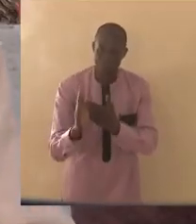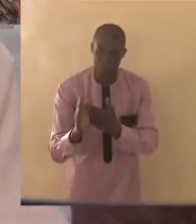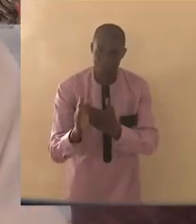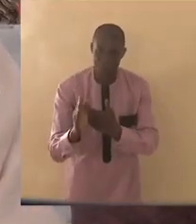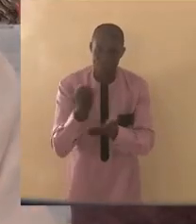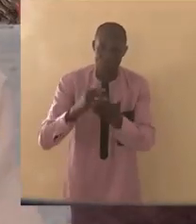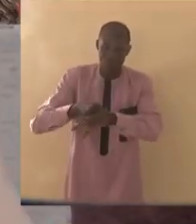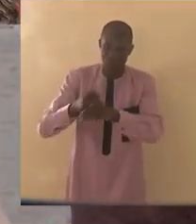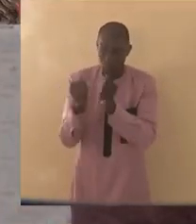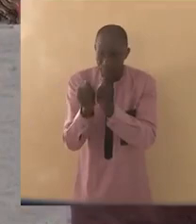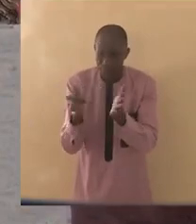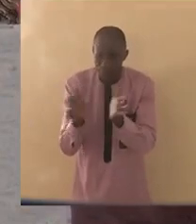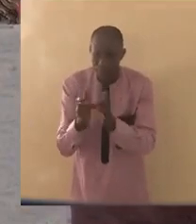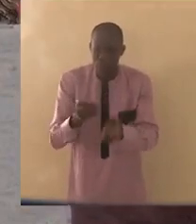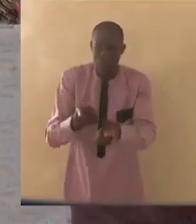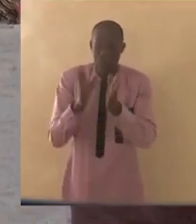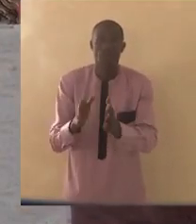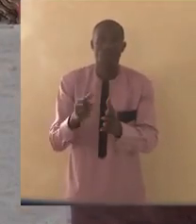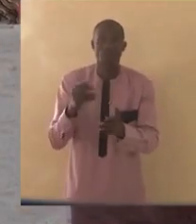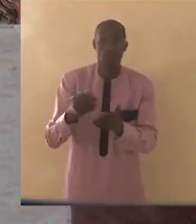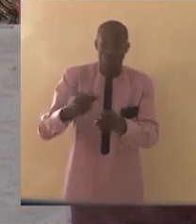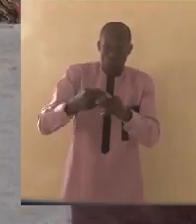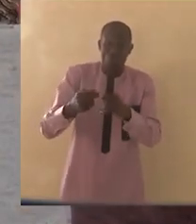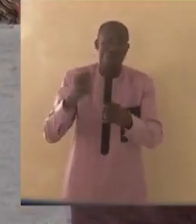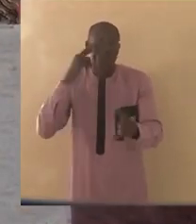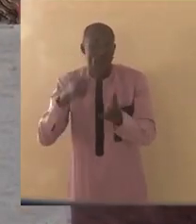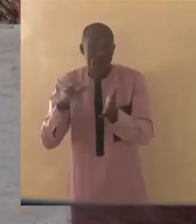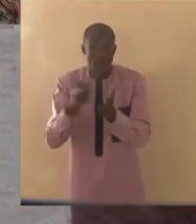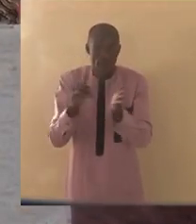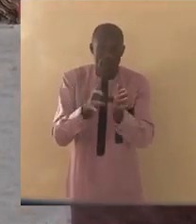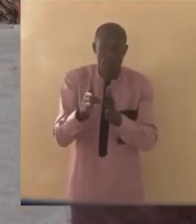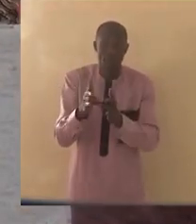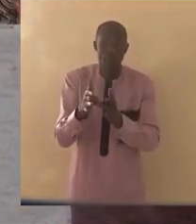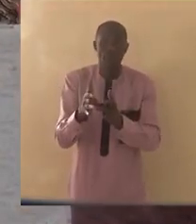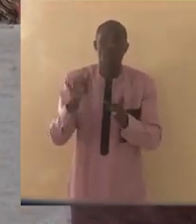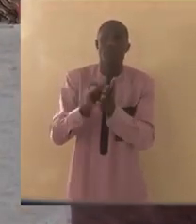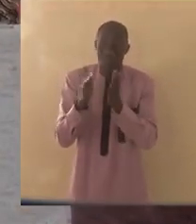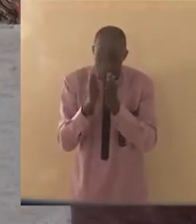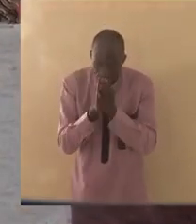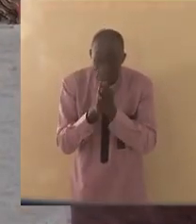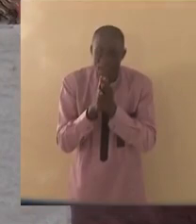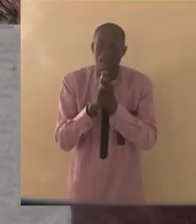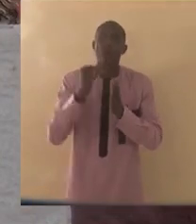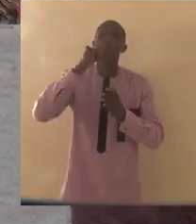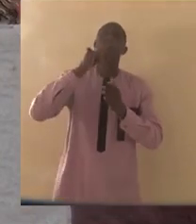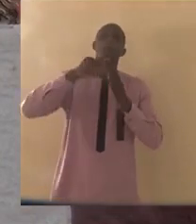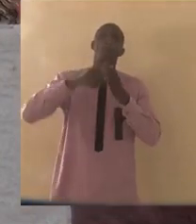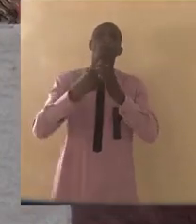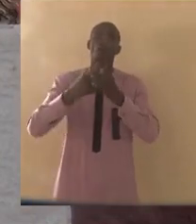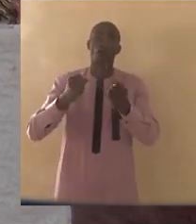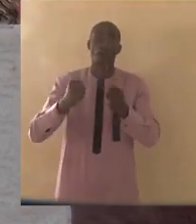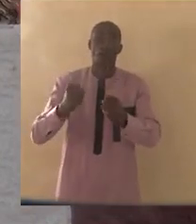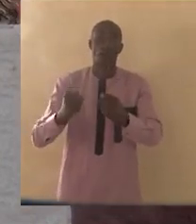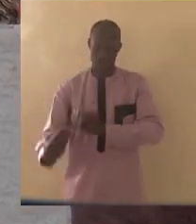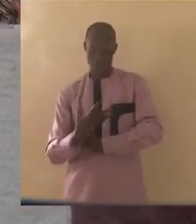After some time with Jesus, the disciples soon recognized that prayer was the source of